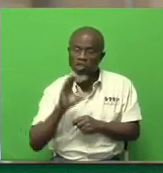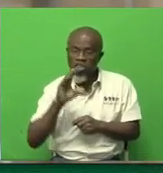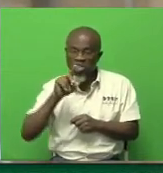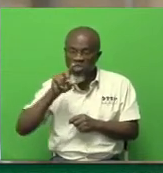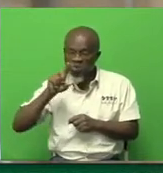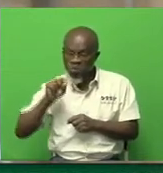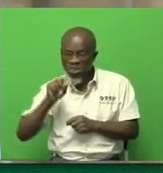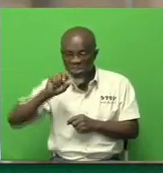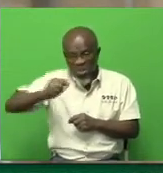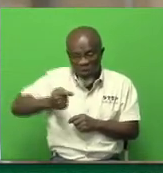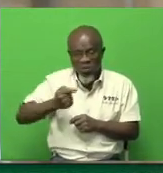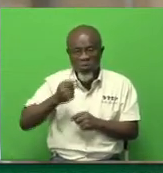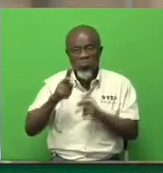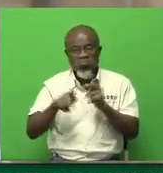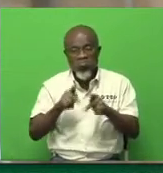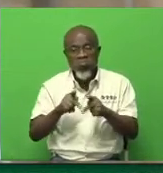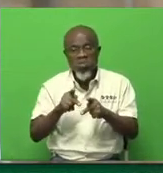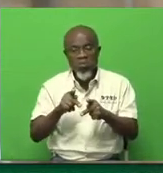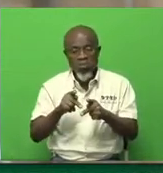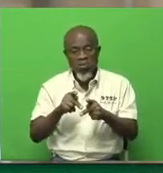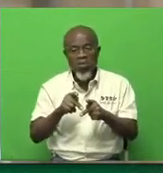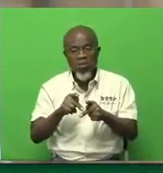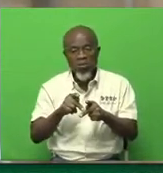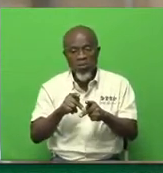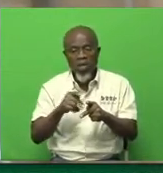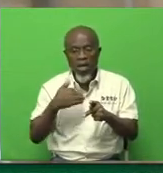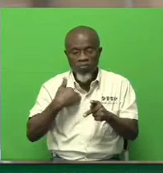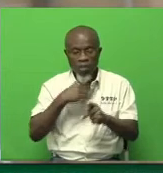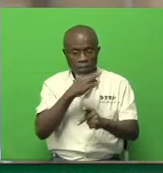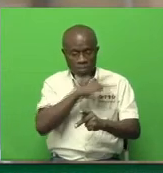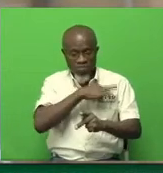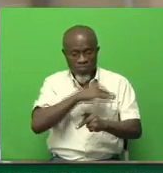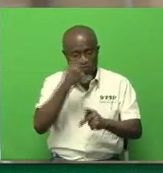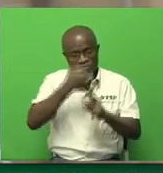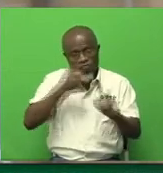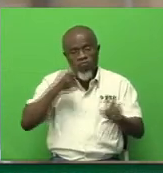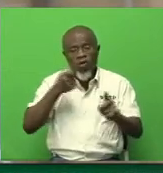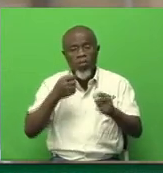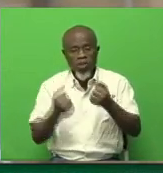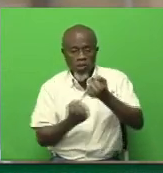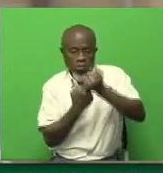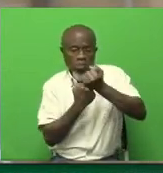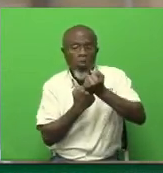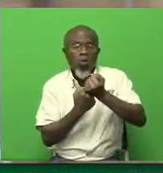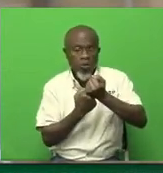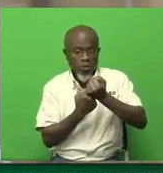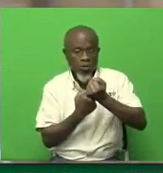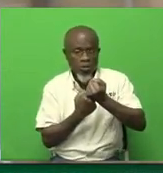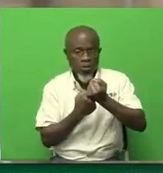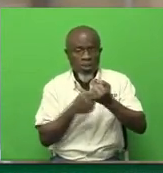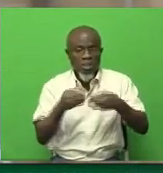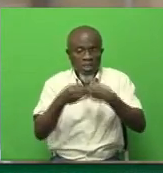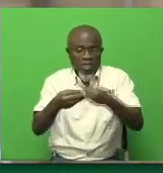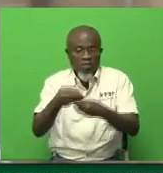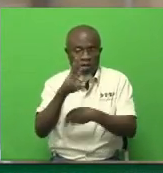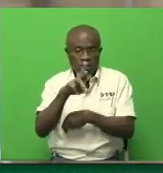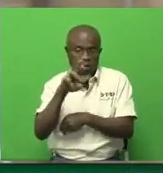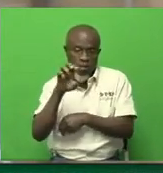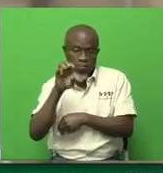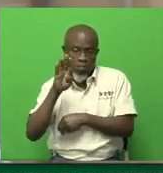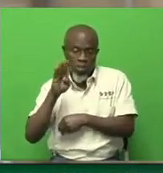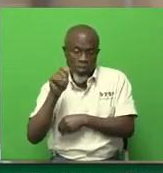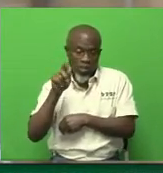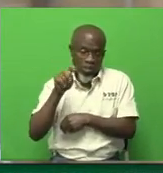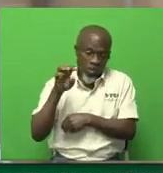last year in the last fiscal budget presented by The Honorable Minister of Finance the rebate was increased from 25